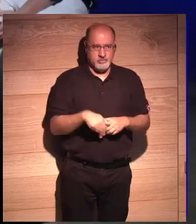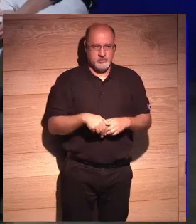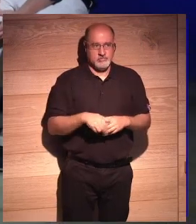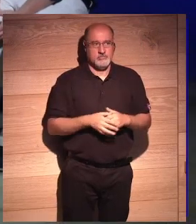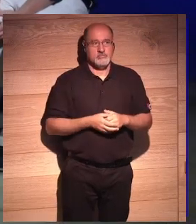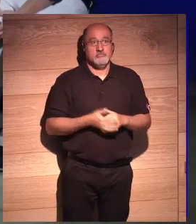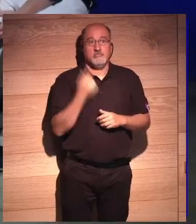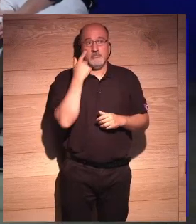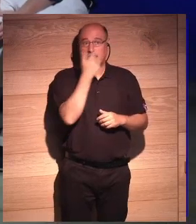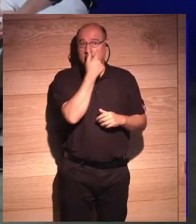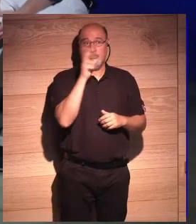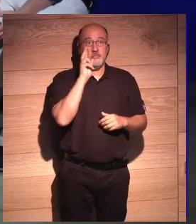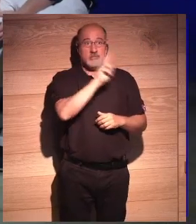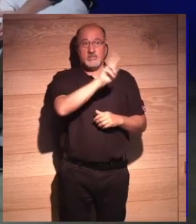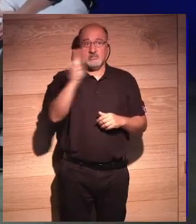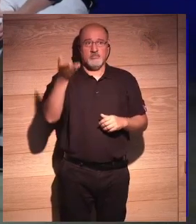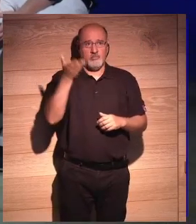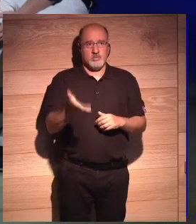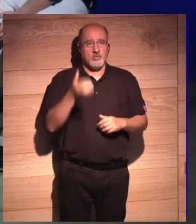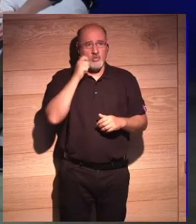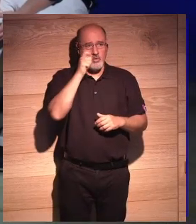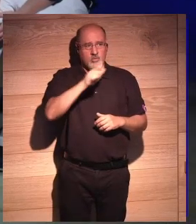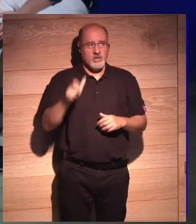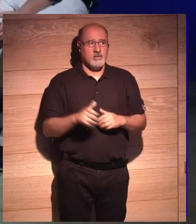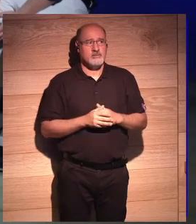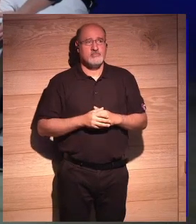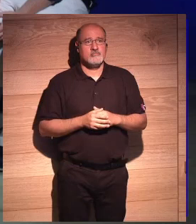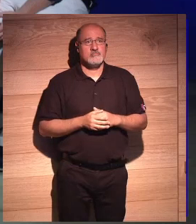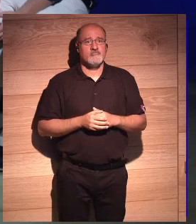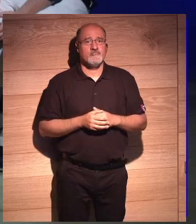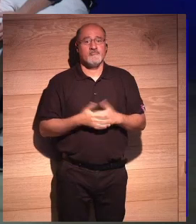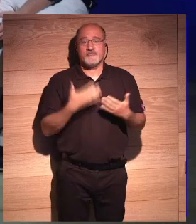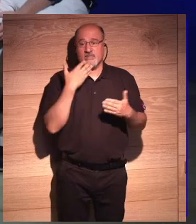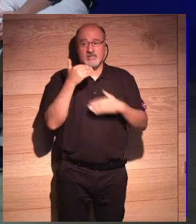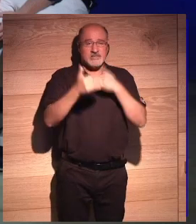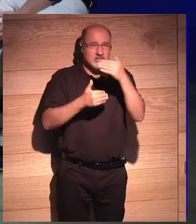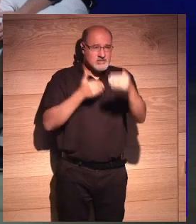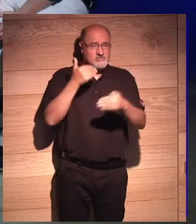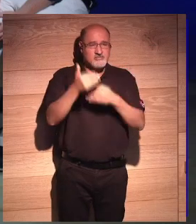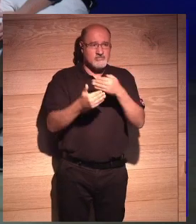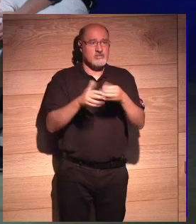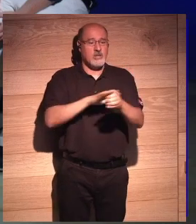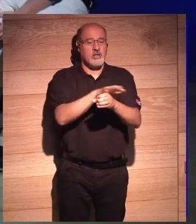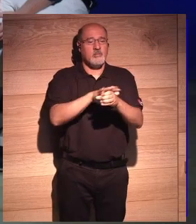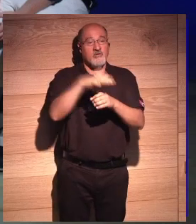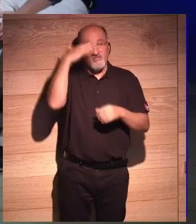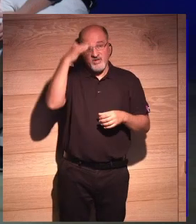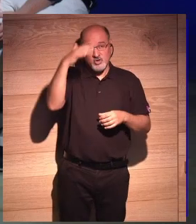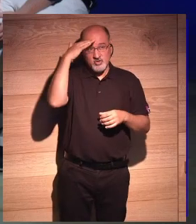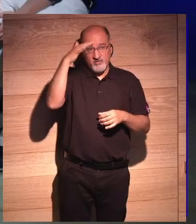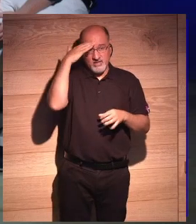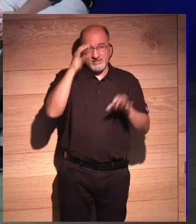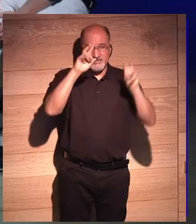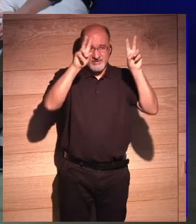This is the importance of our eyes, so to speak. If we move to